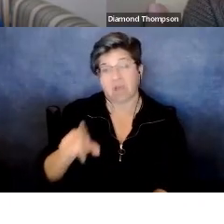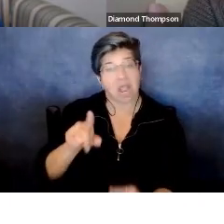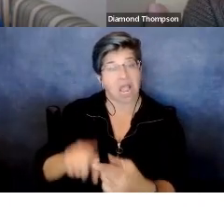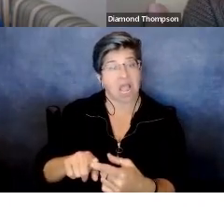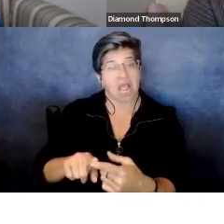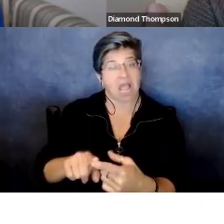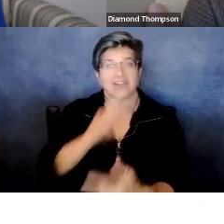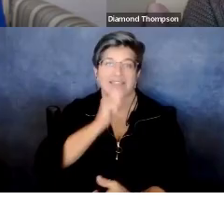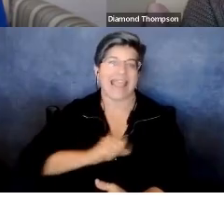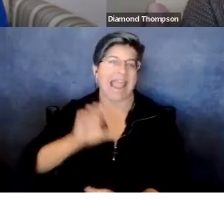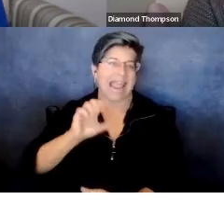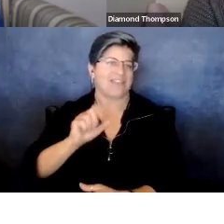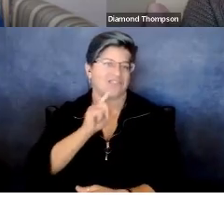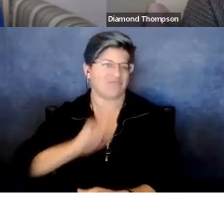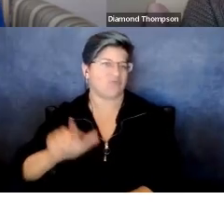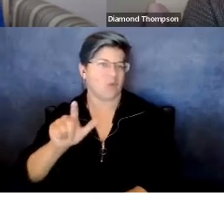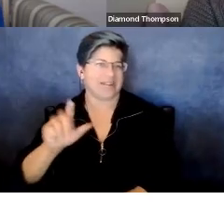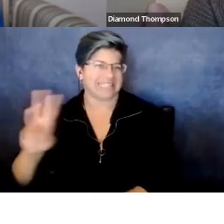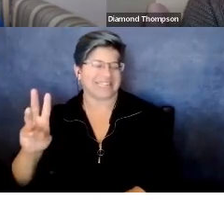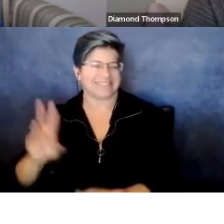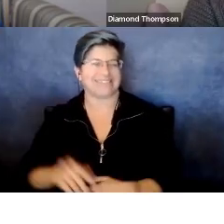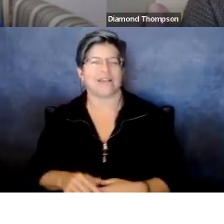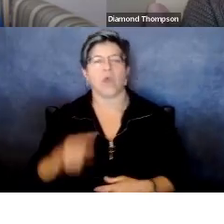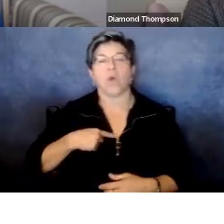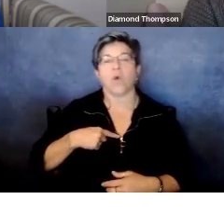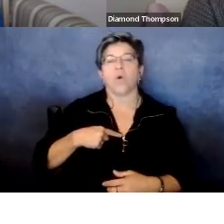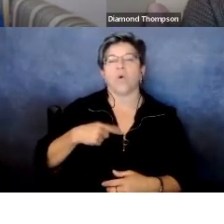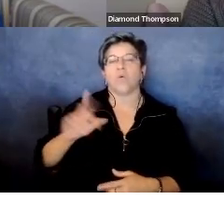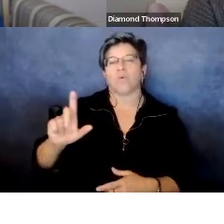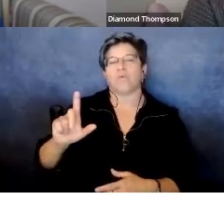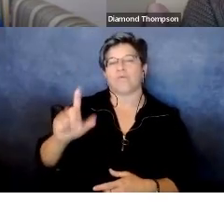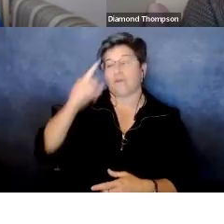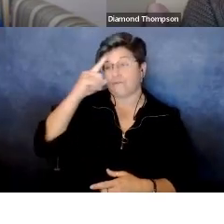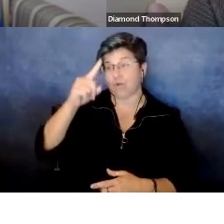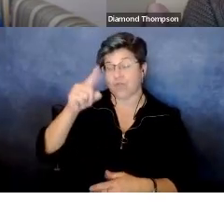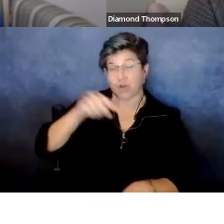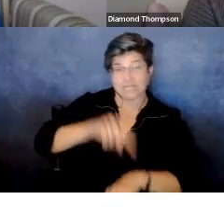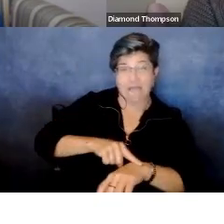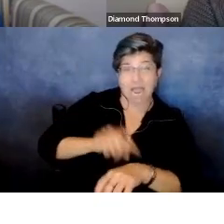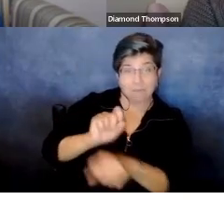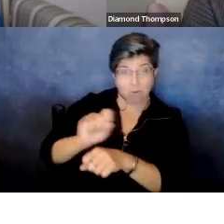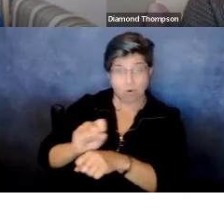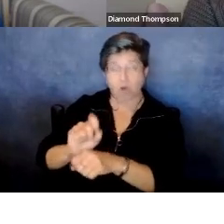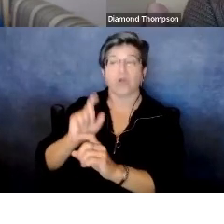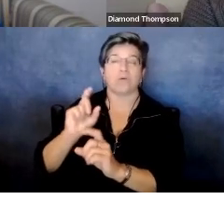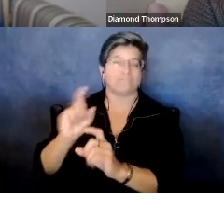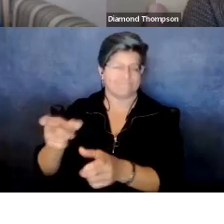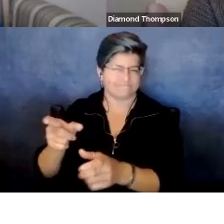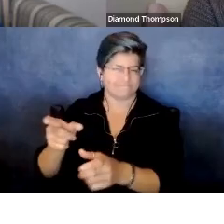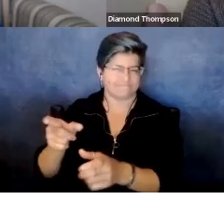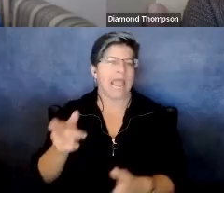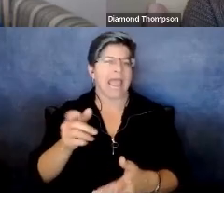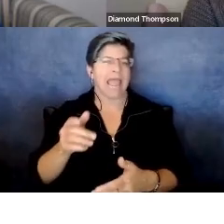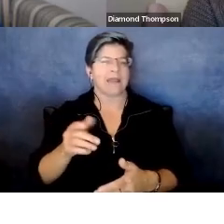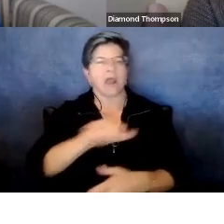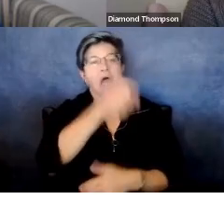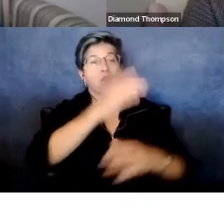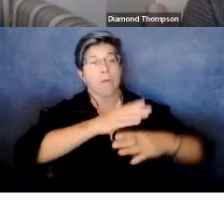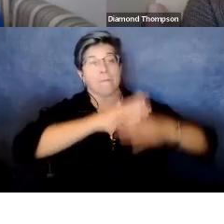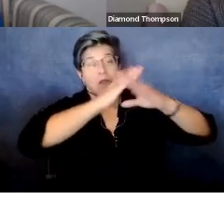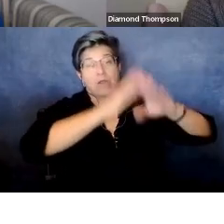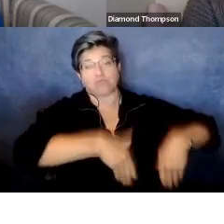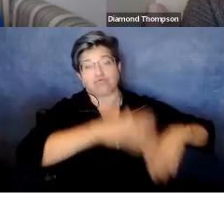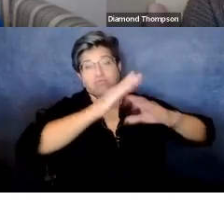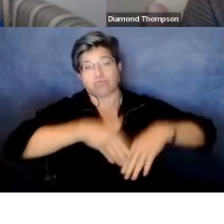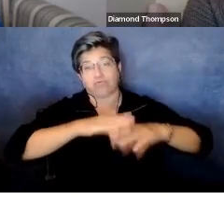out, actually. We compensate them for their time and labor, and we also remove other barriers to